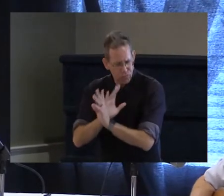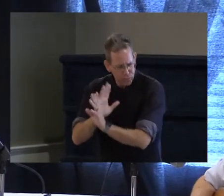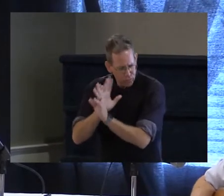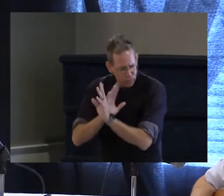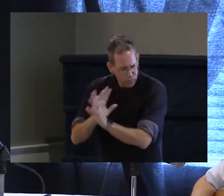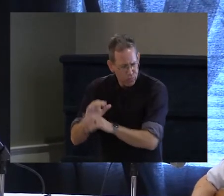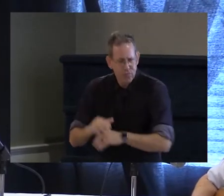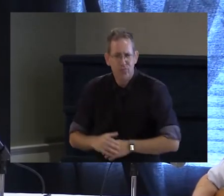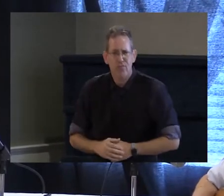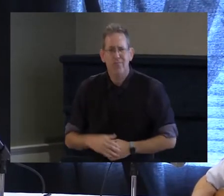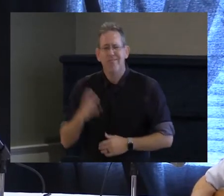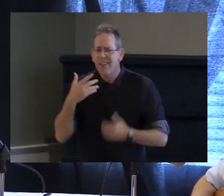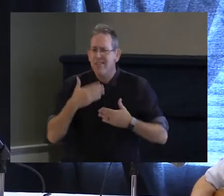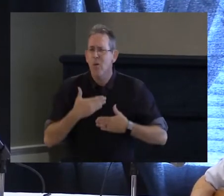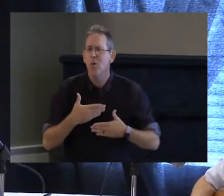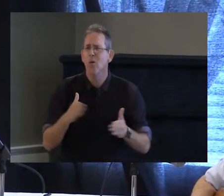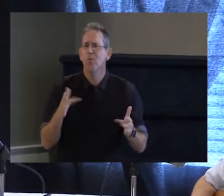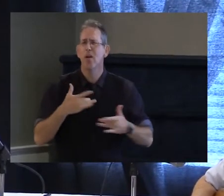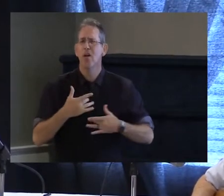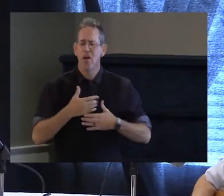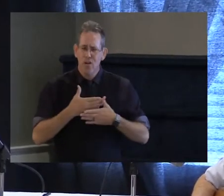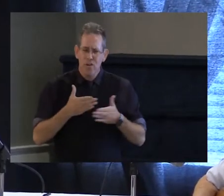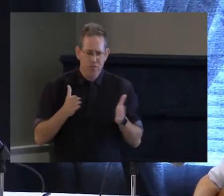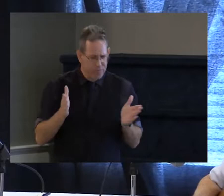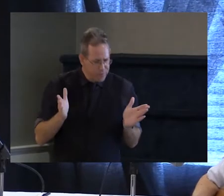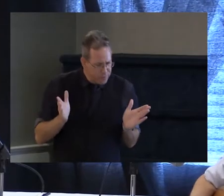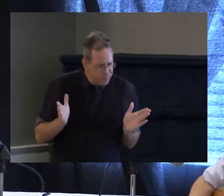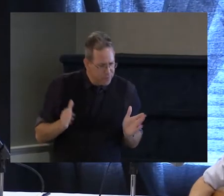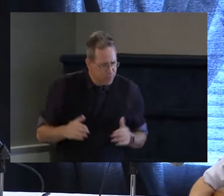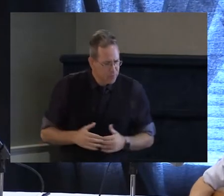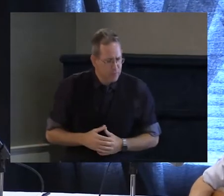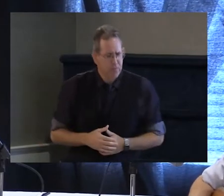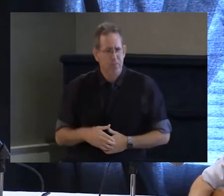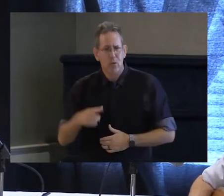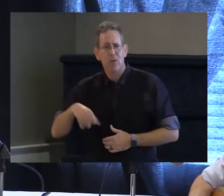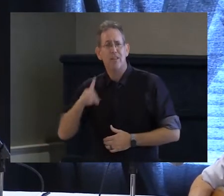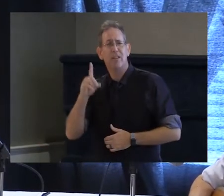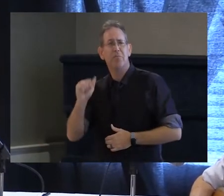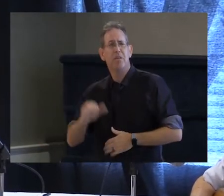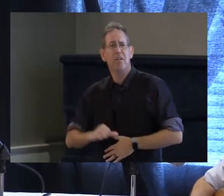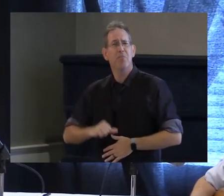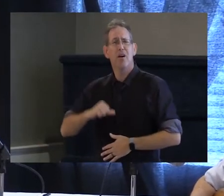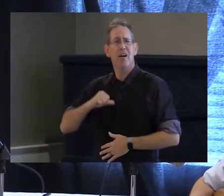Let's open our hearts wide to